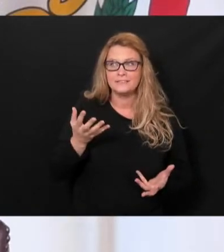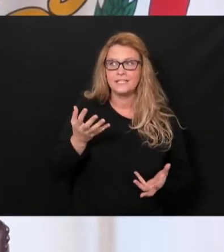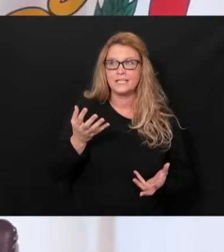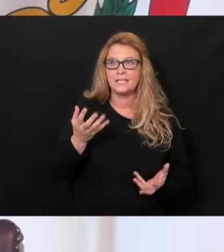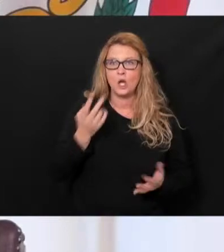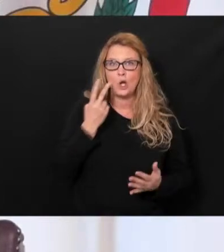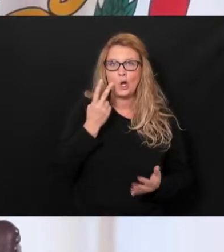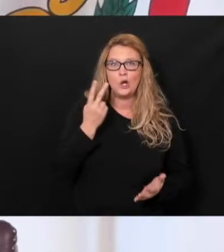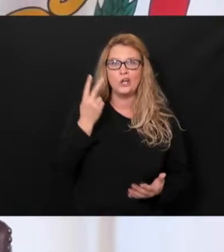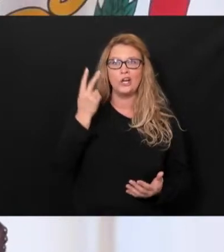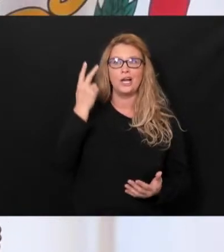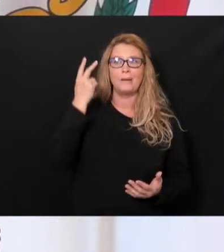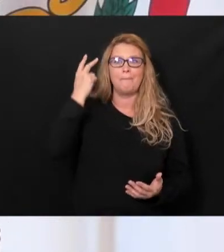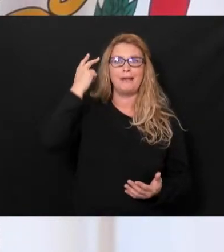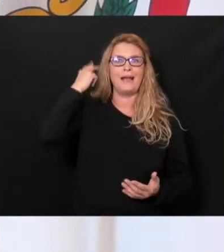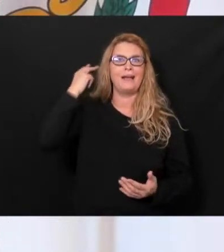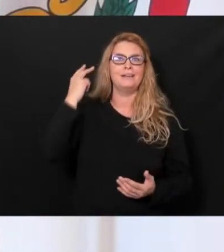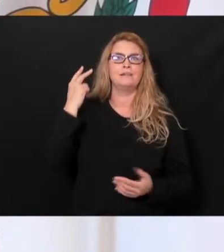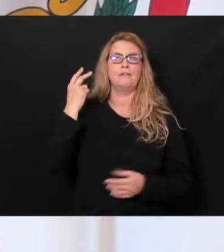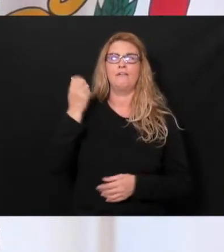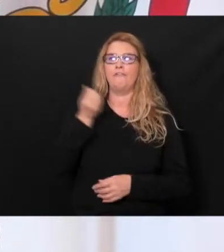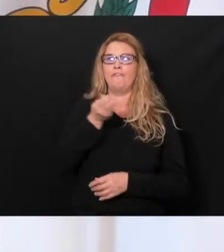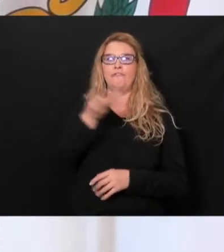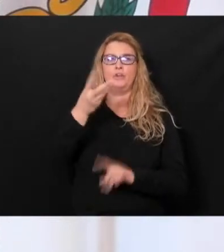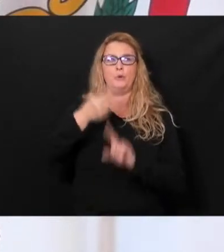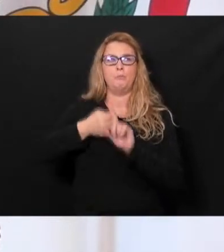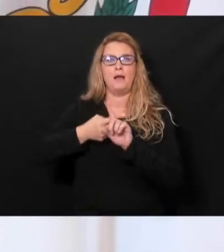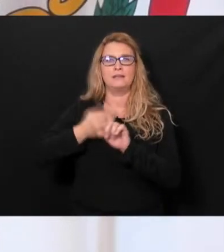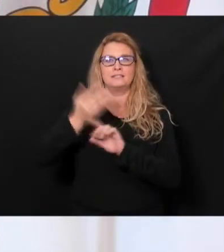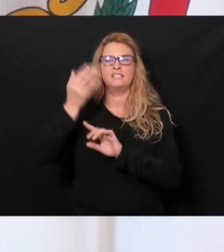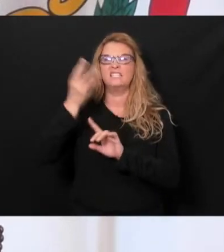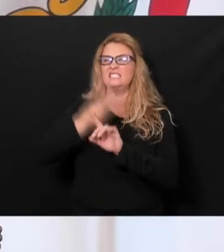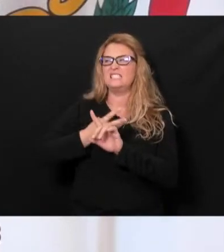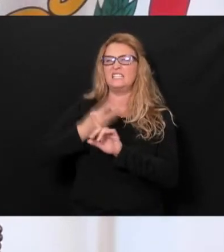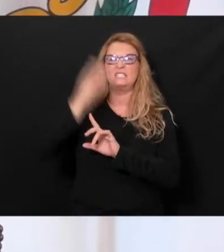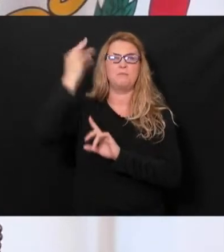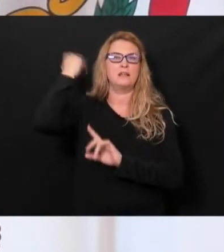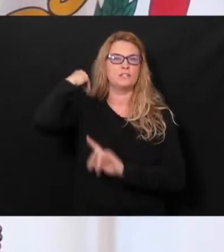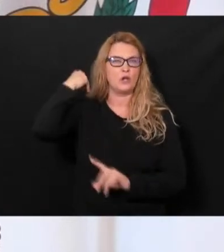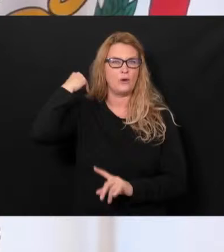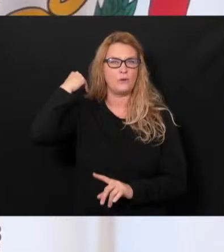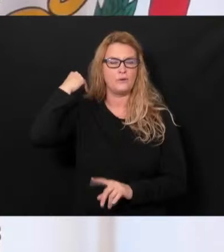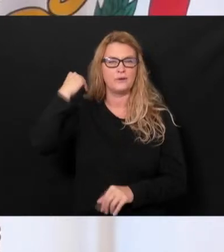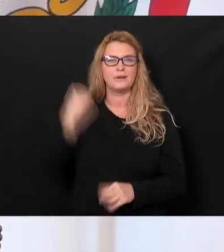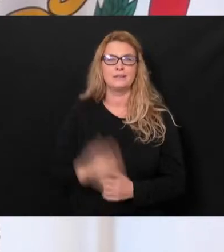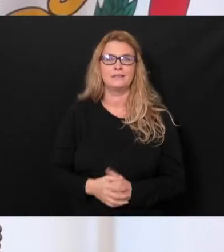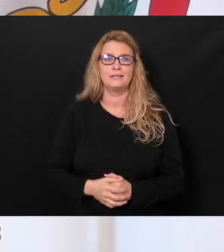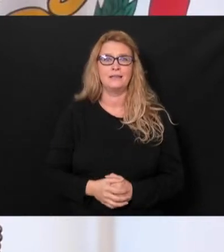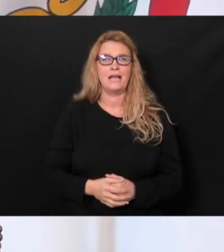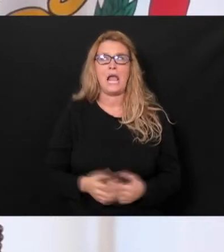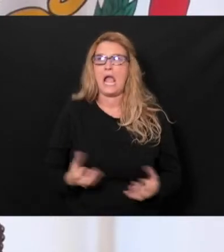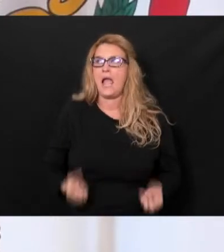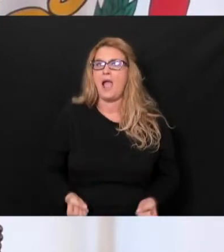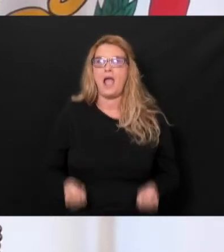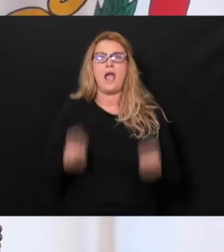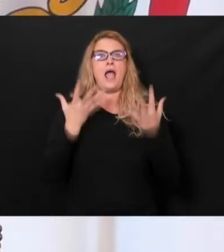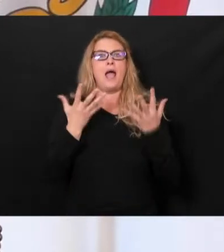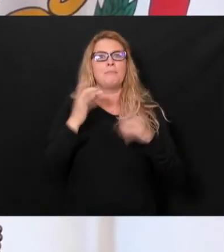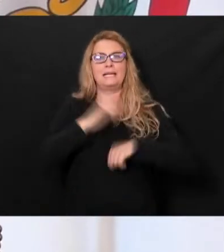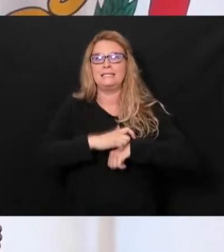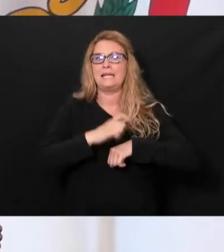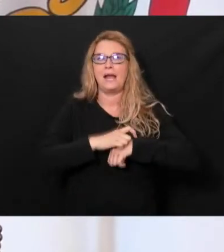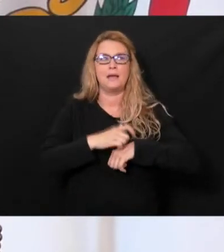time a couple of months ago, you go back 6 months before that or whenever, how many times did I sit and tell